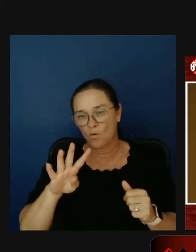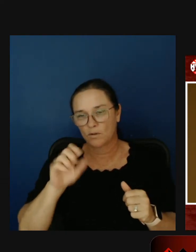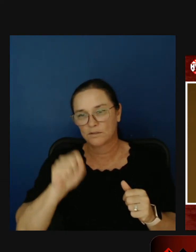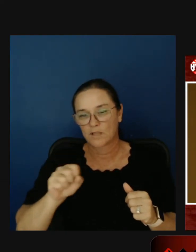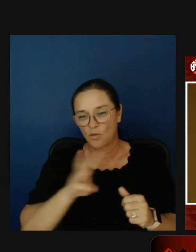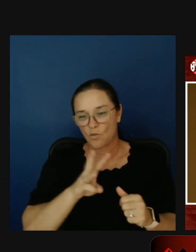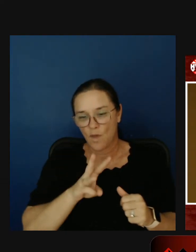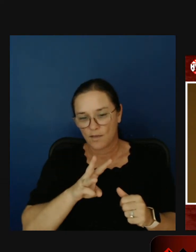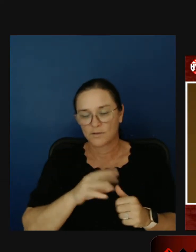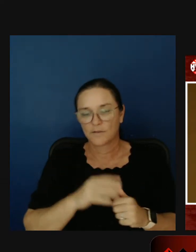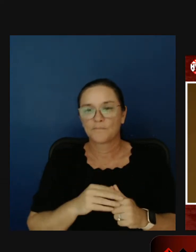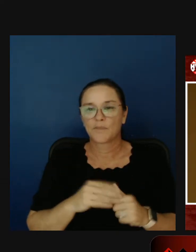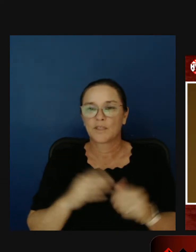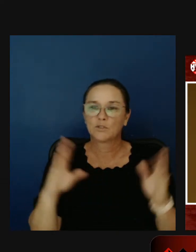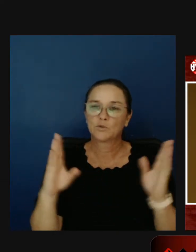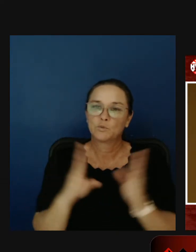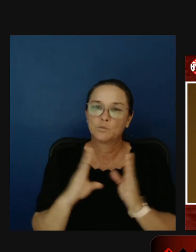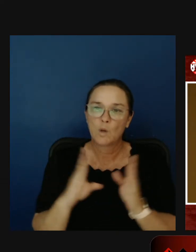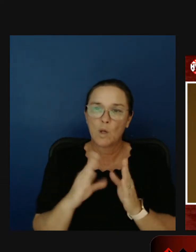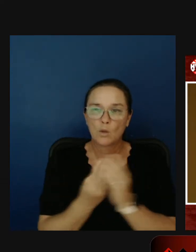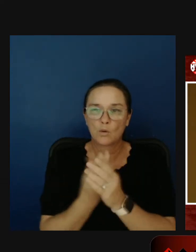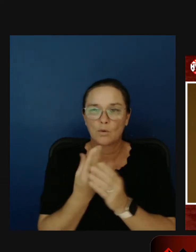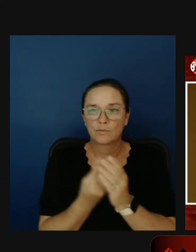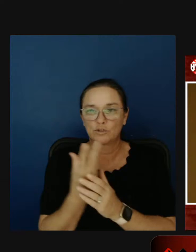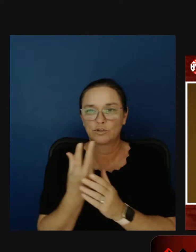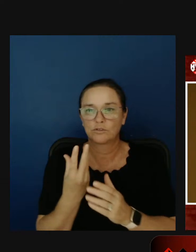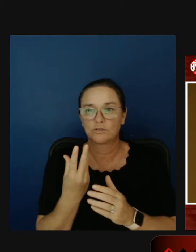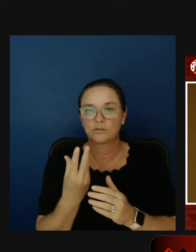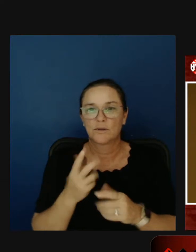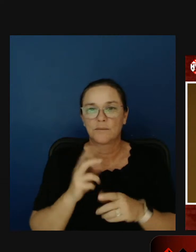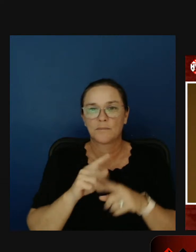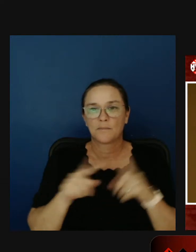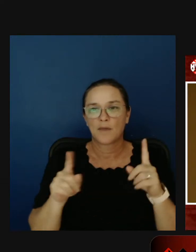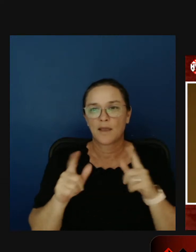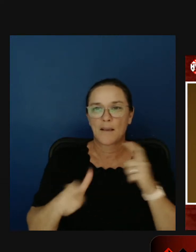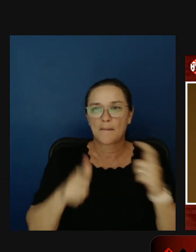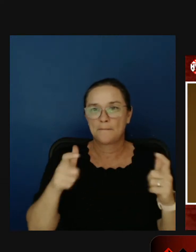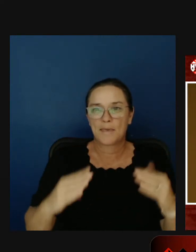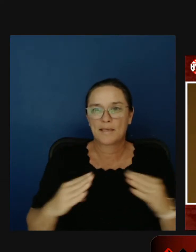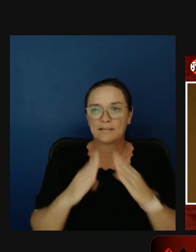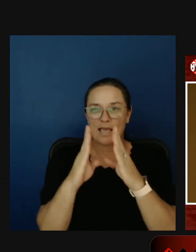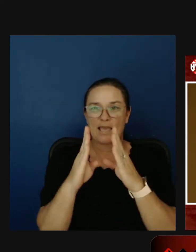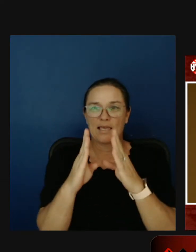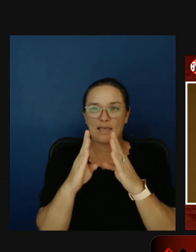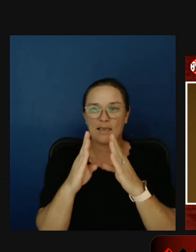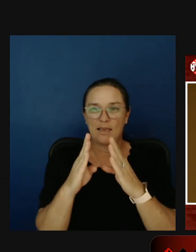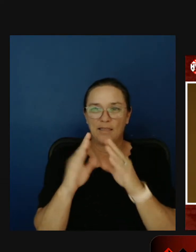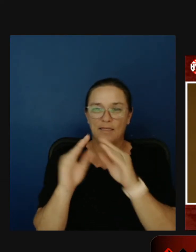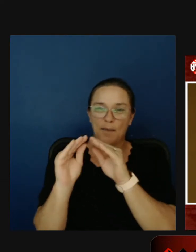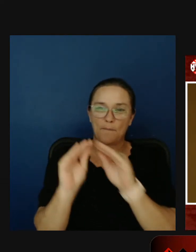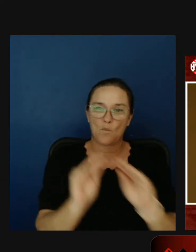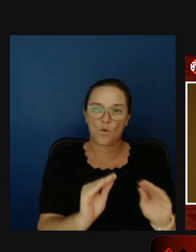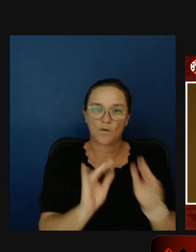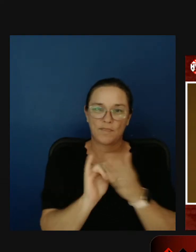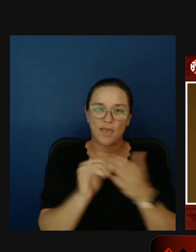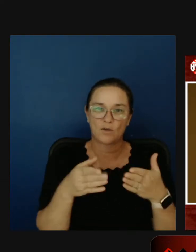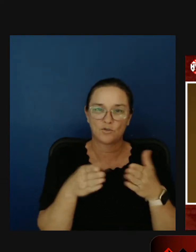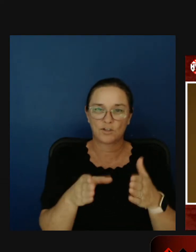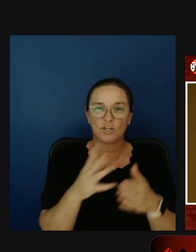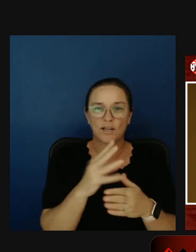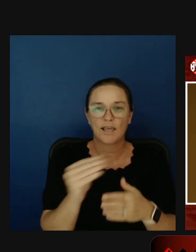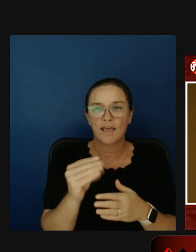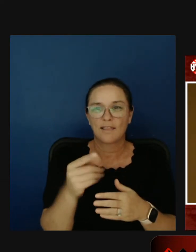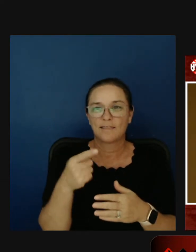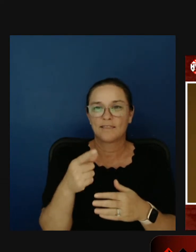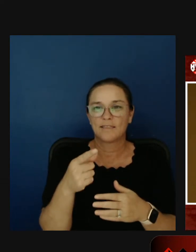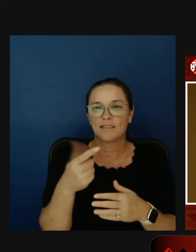Very small eruption, but a very big dike that came down in this direction. And this is a geophysics image. So it's taken